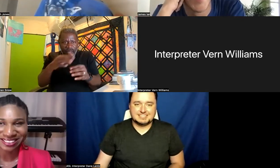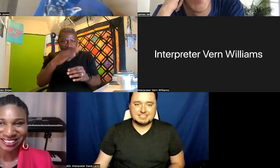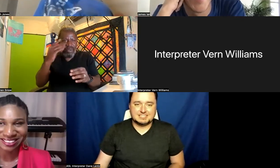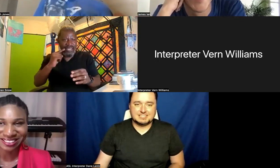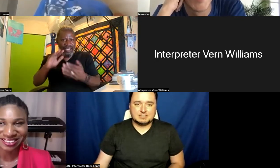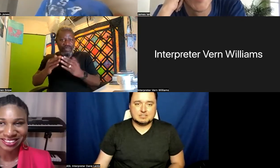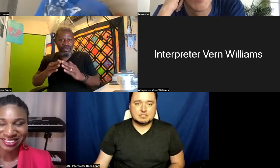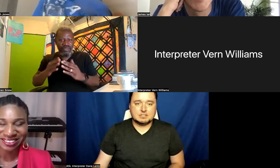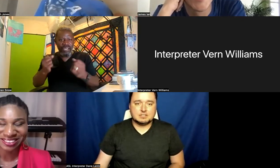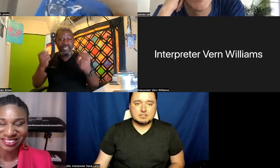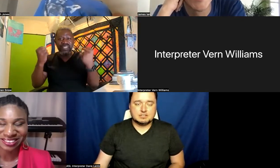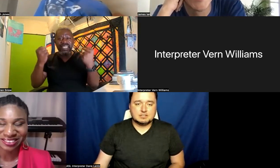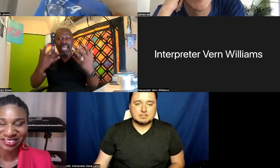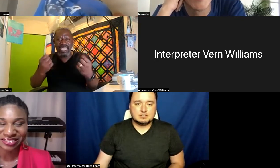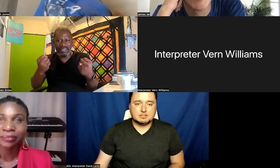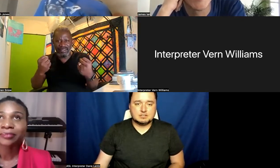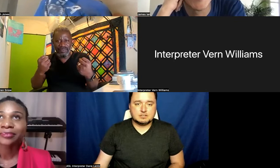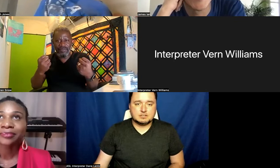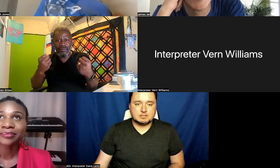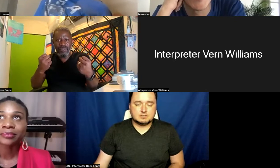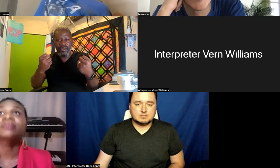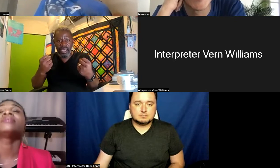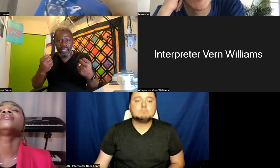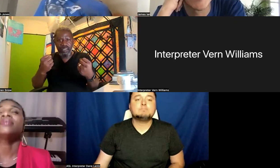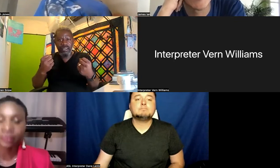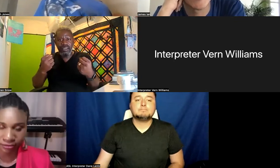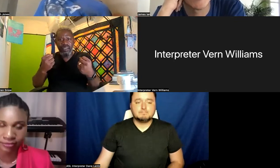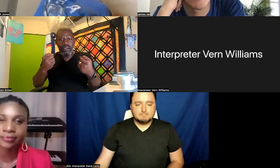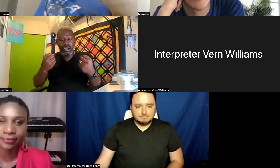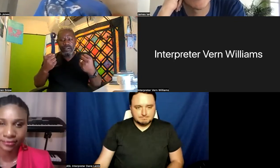out becomes the Black deaf community because of the signs. Okay,